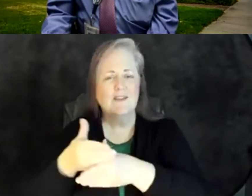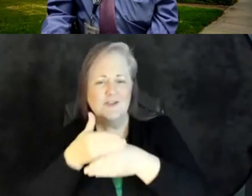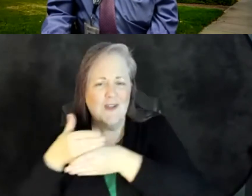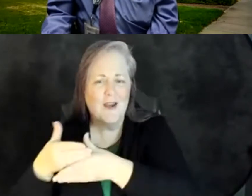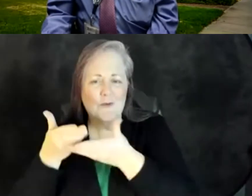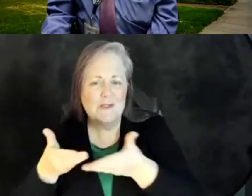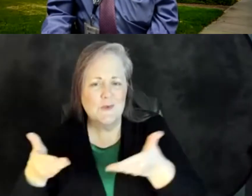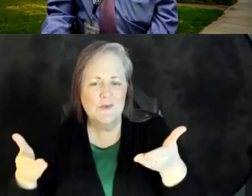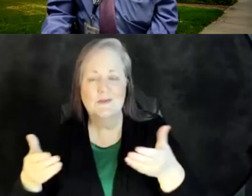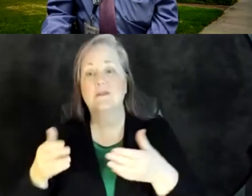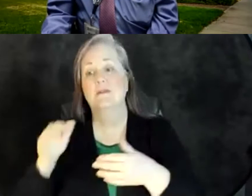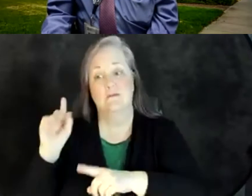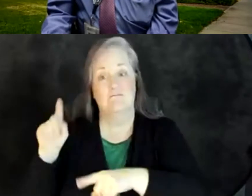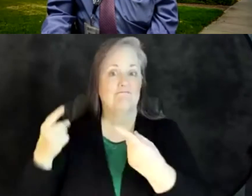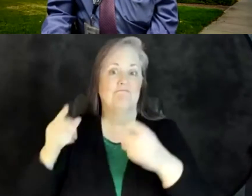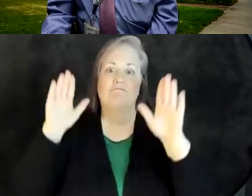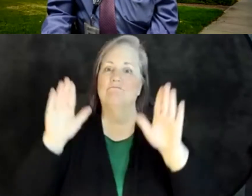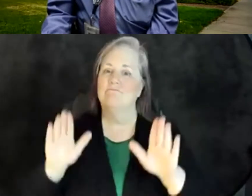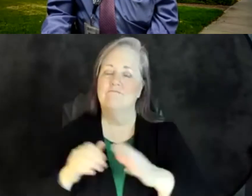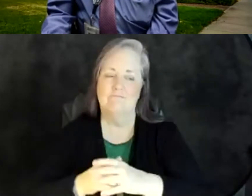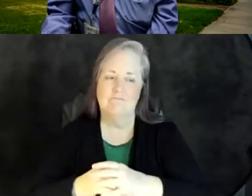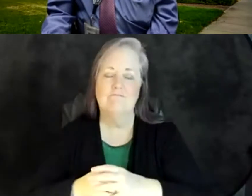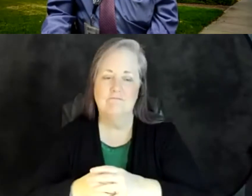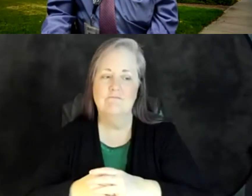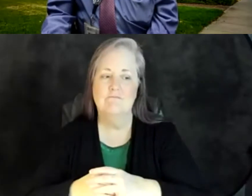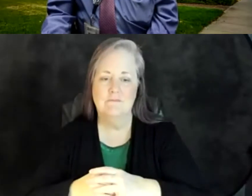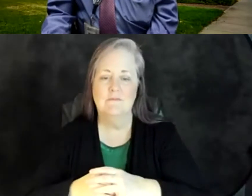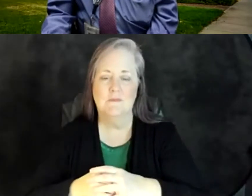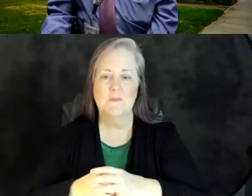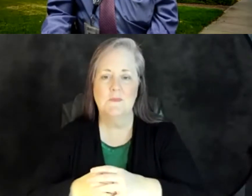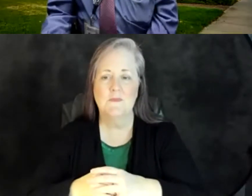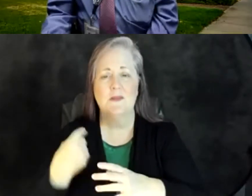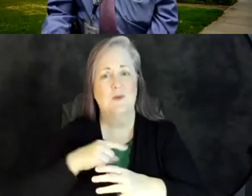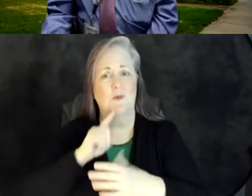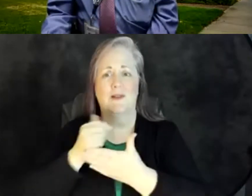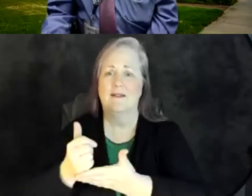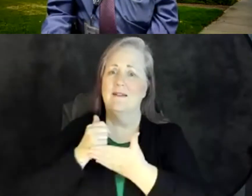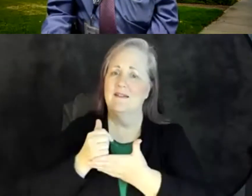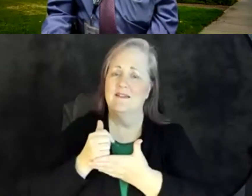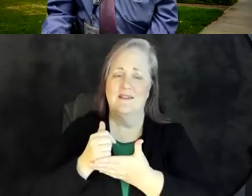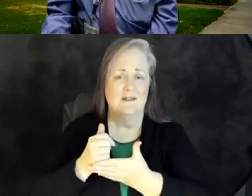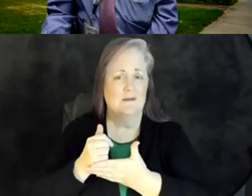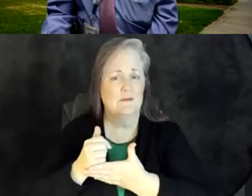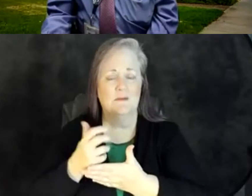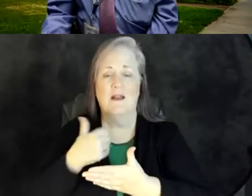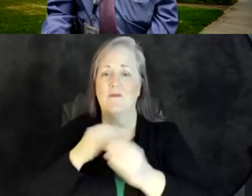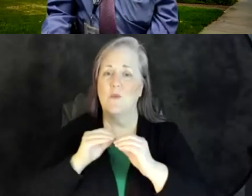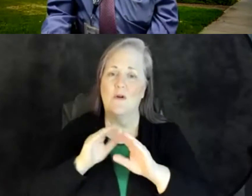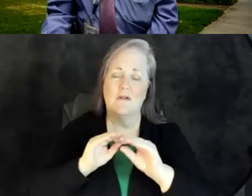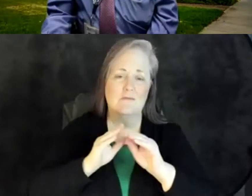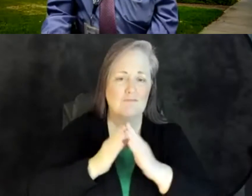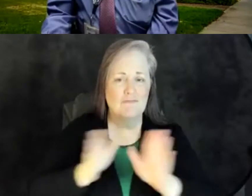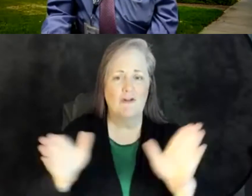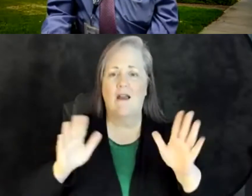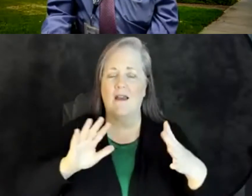been great too. And that's something that really is helping us to have that broader reach throughout the community